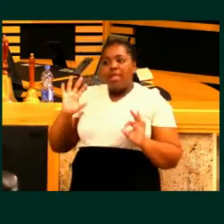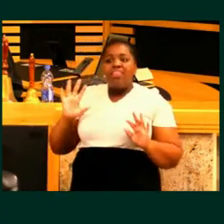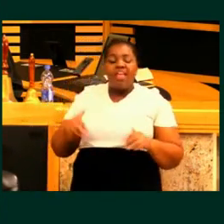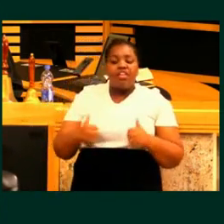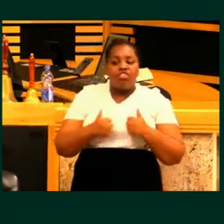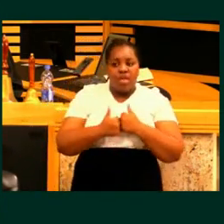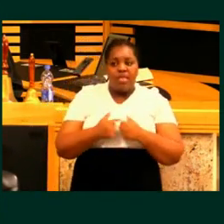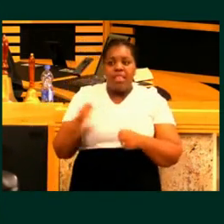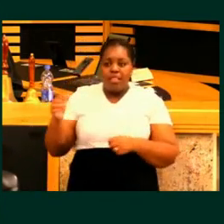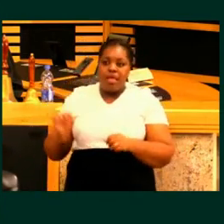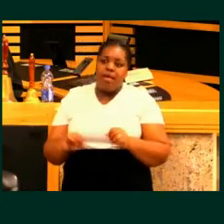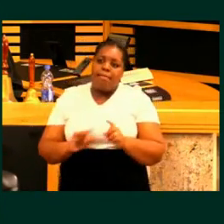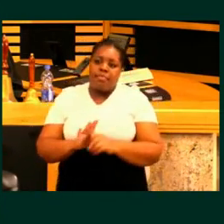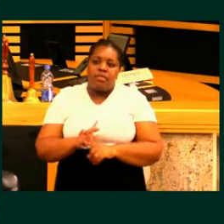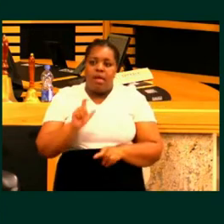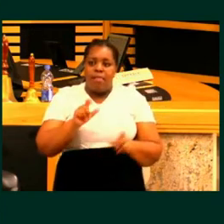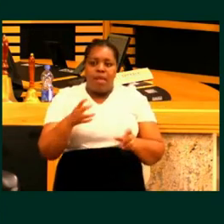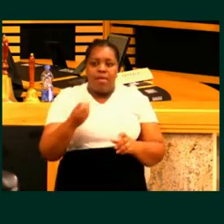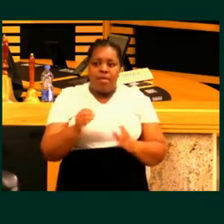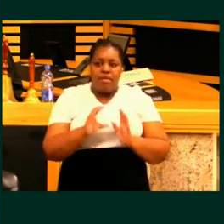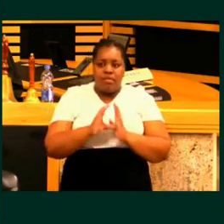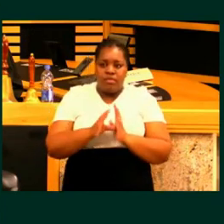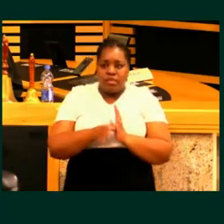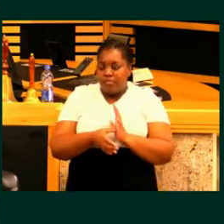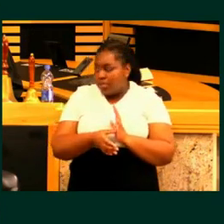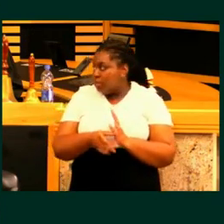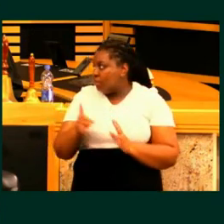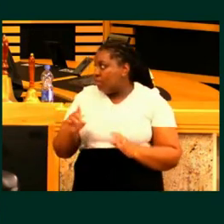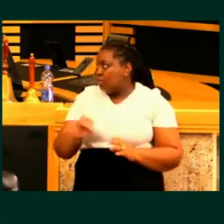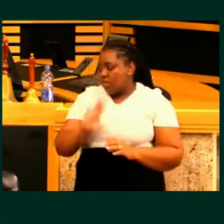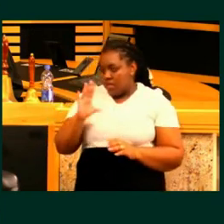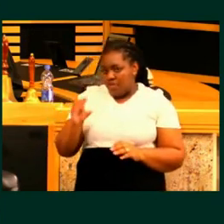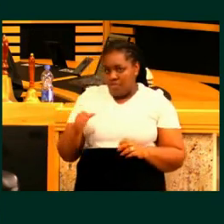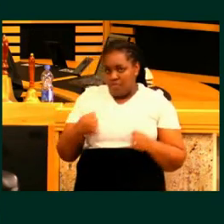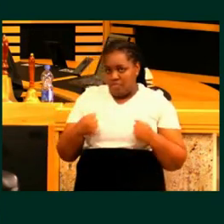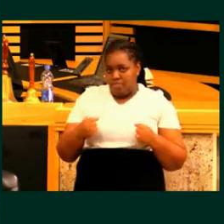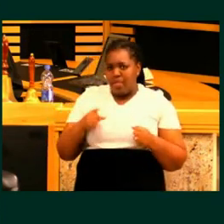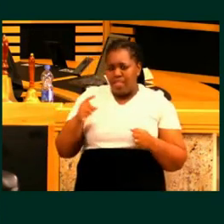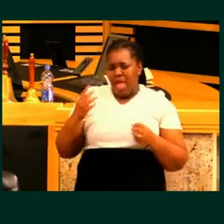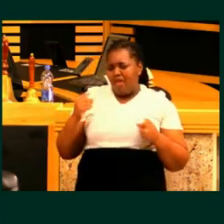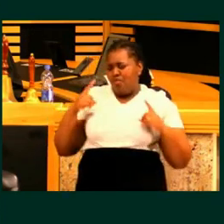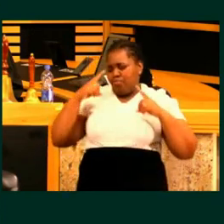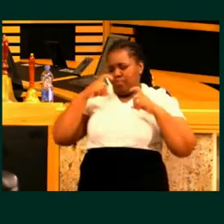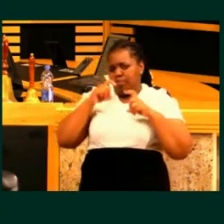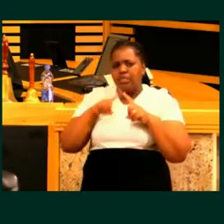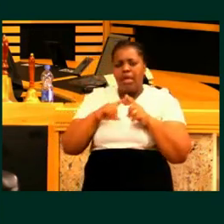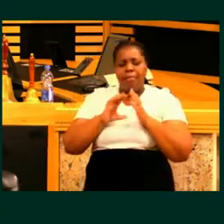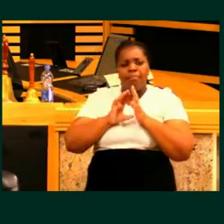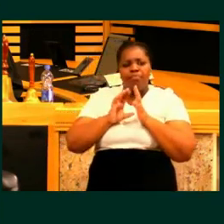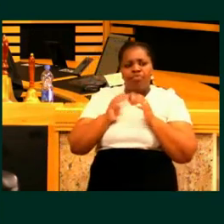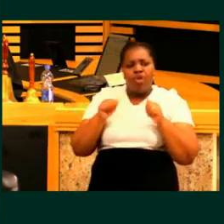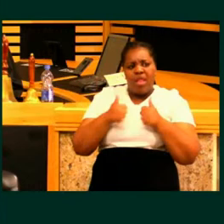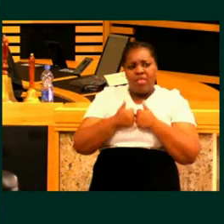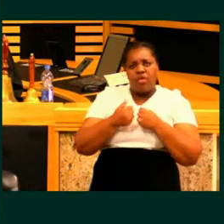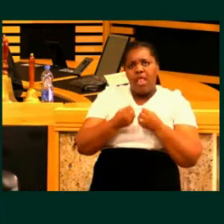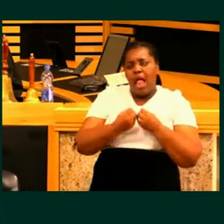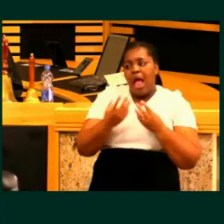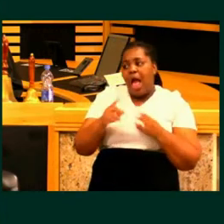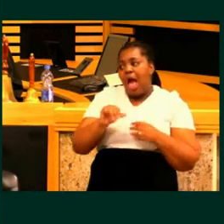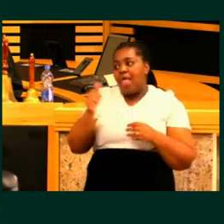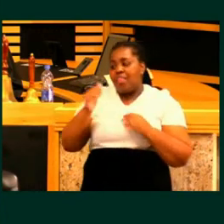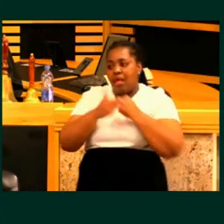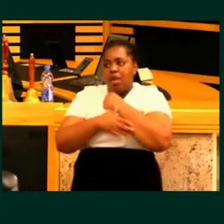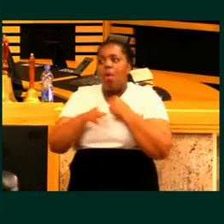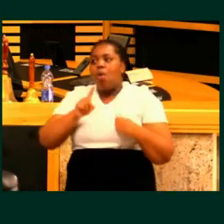impacting persons with disabilities in South African employment are more complex and challenging than in most countries because